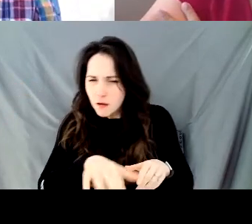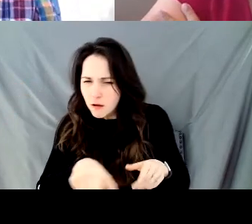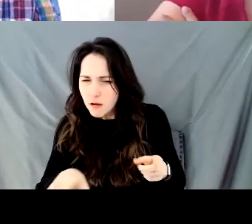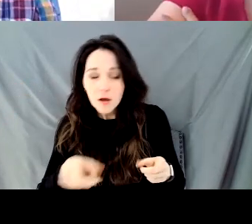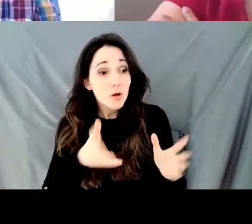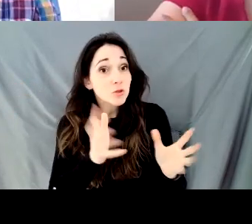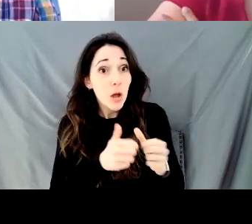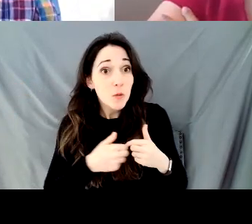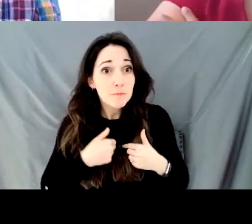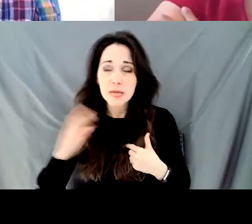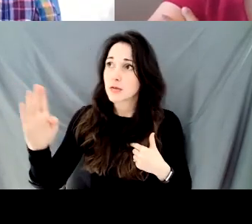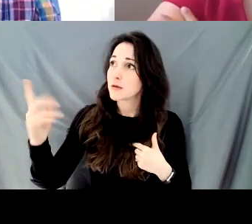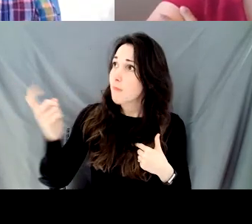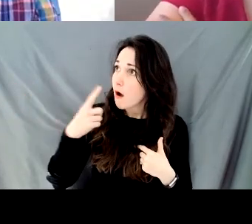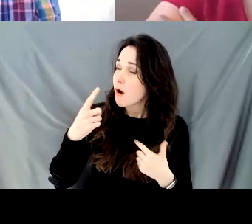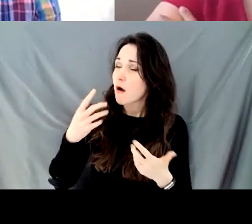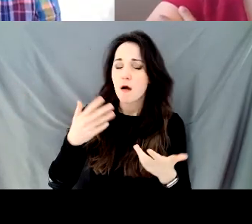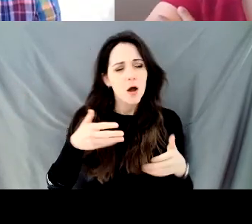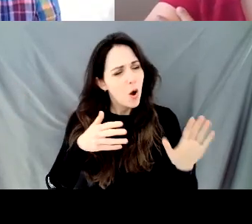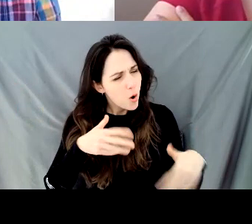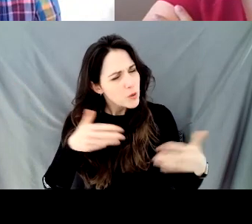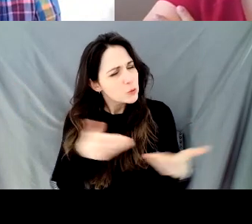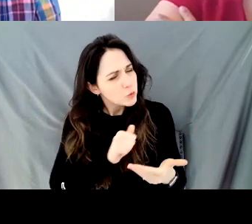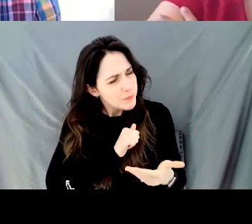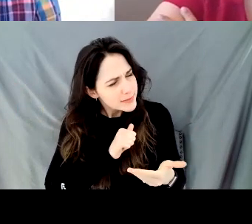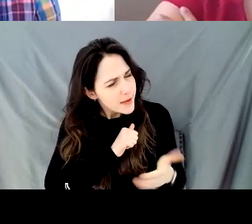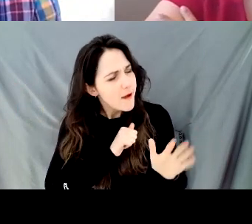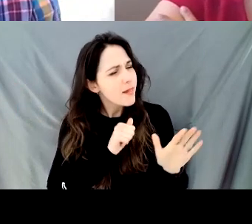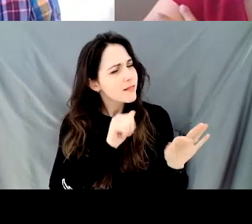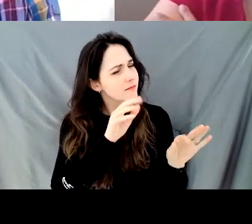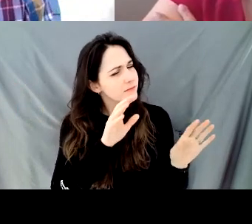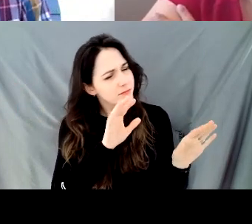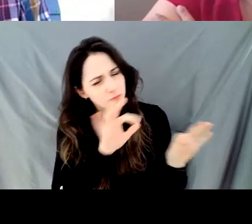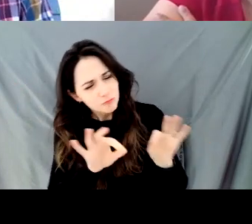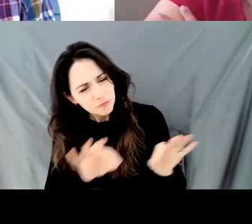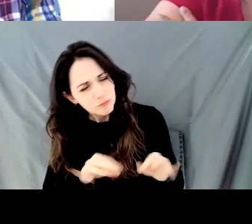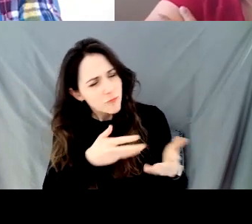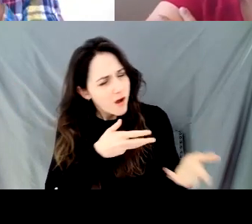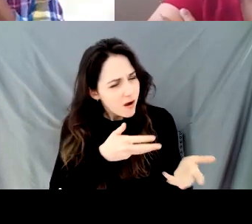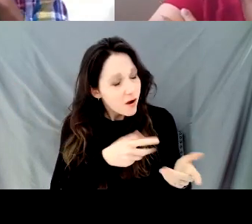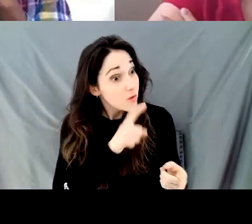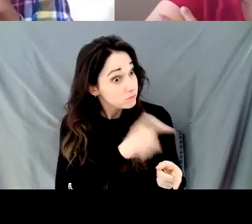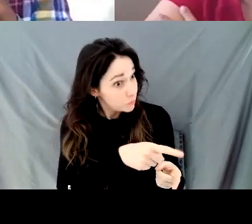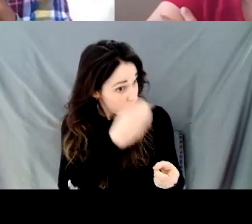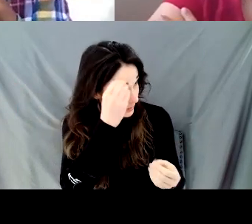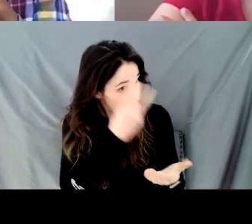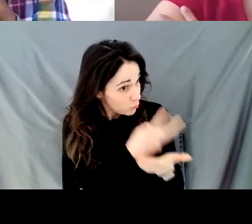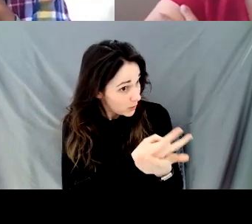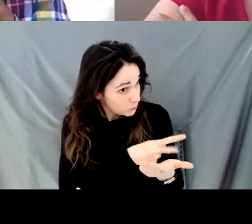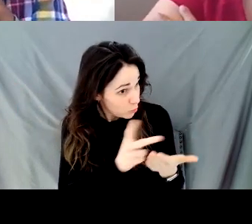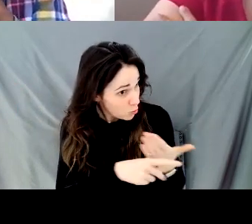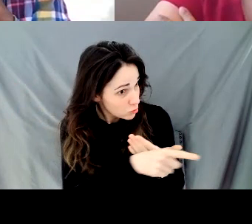introduced himself to me, asked if I would consider the graduate program after a super quick discussion about my goals